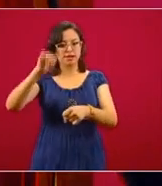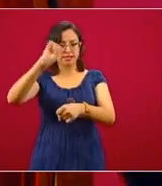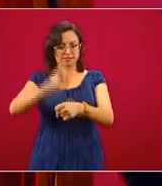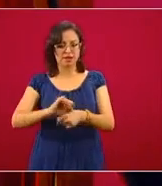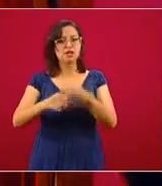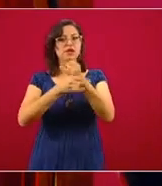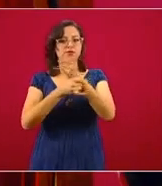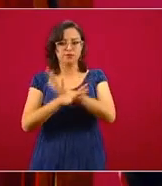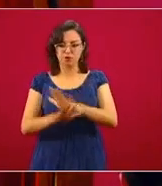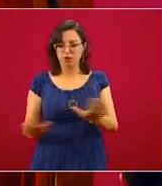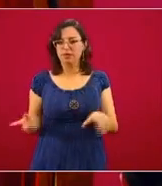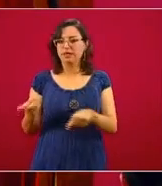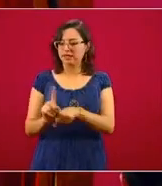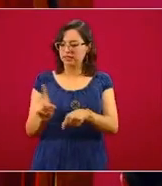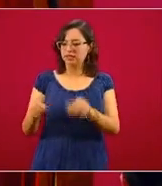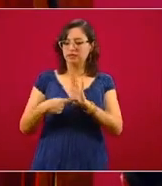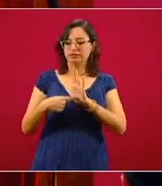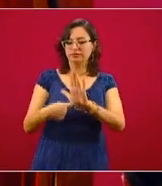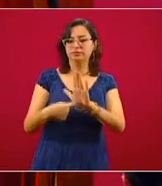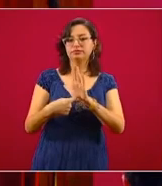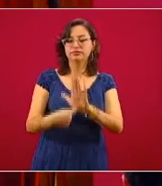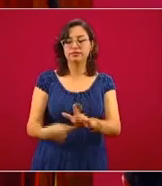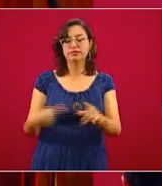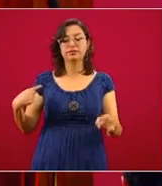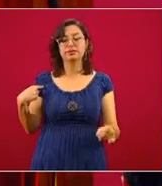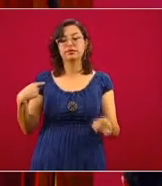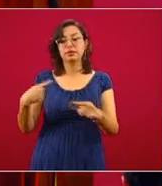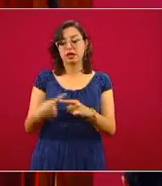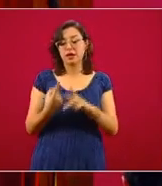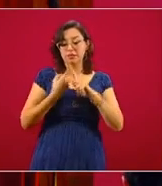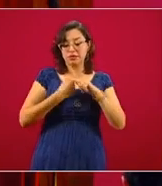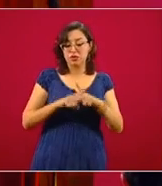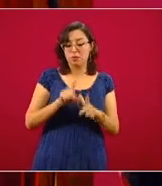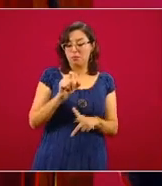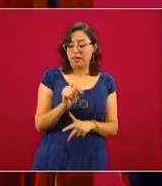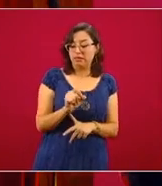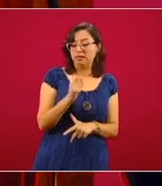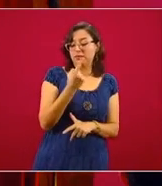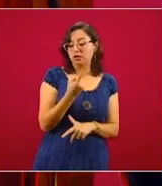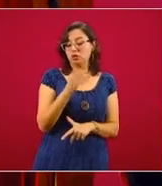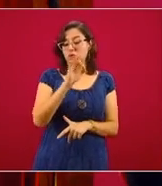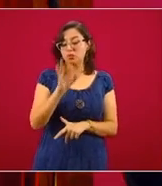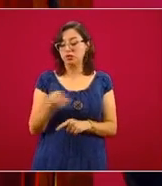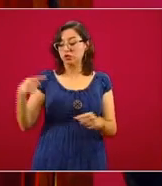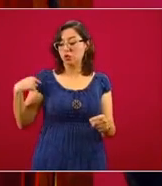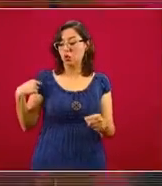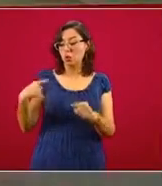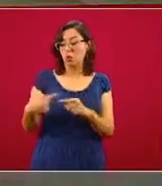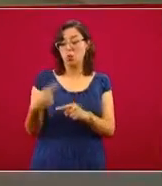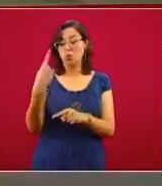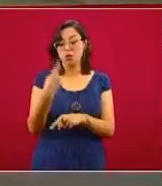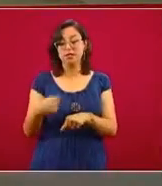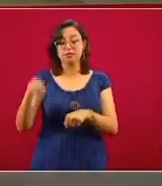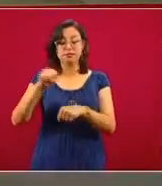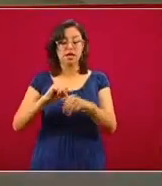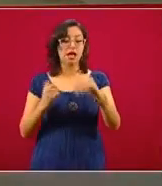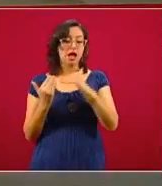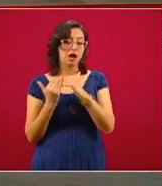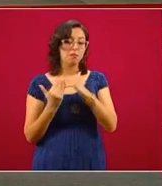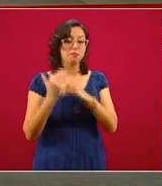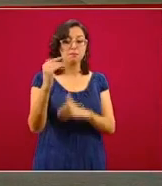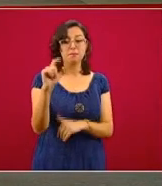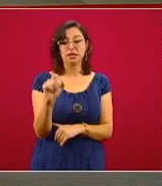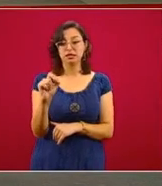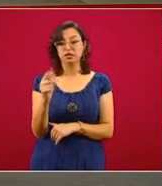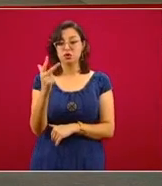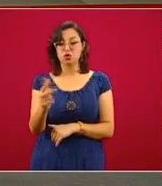started presenting this report last Saturday, so today we are looking at a week now since we